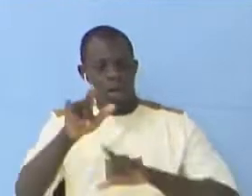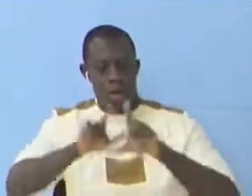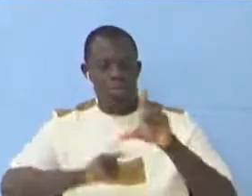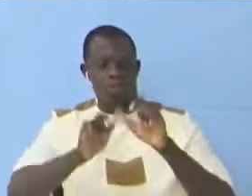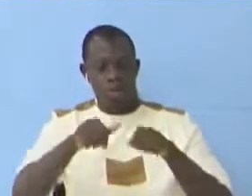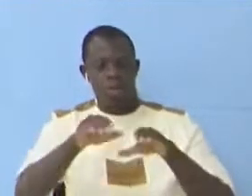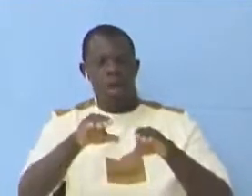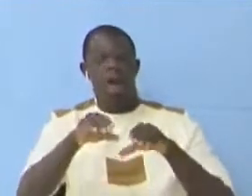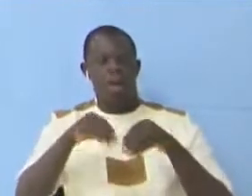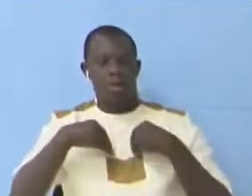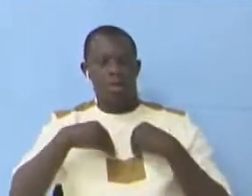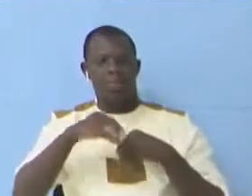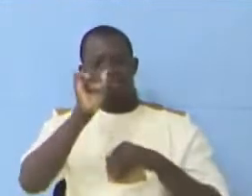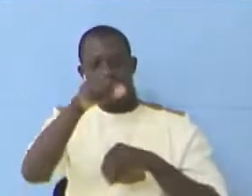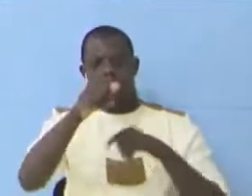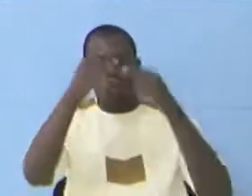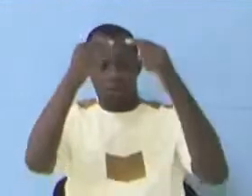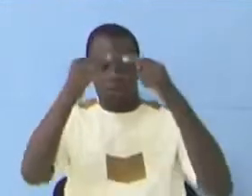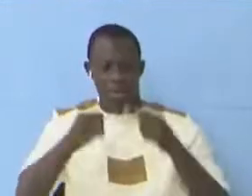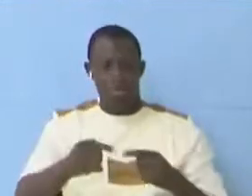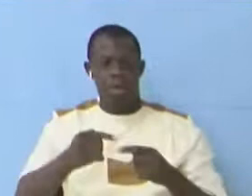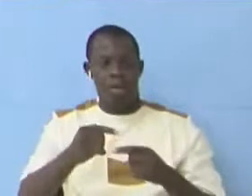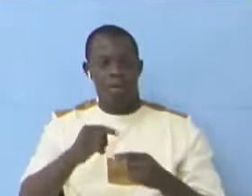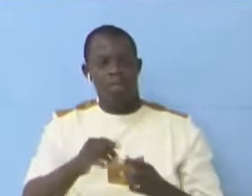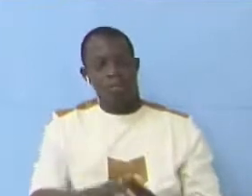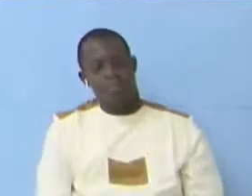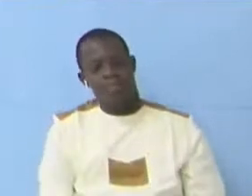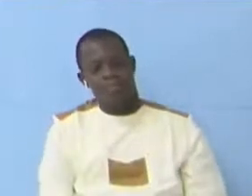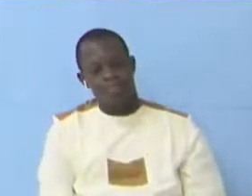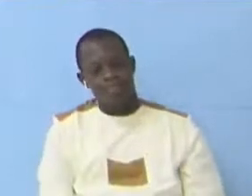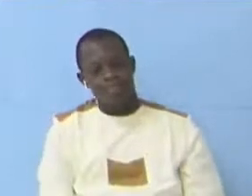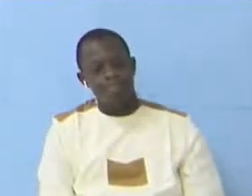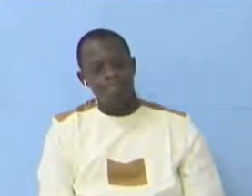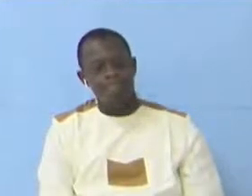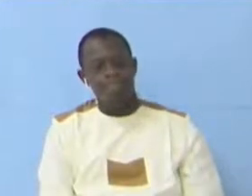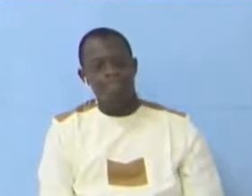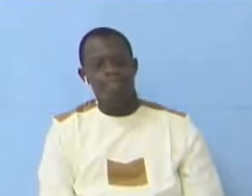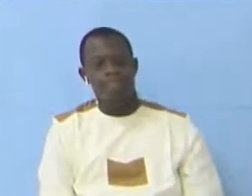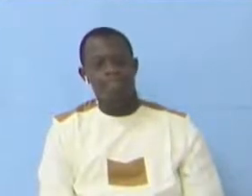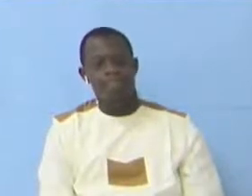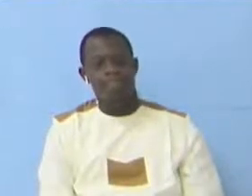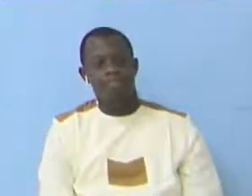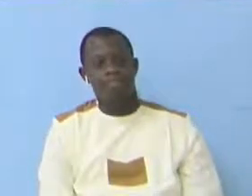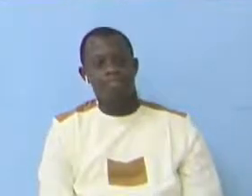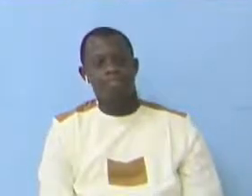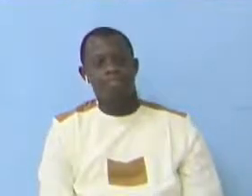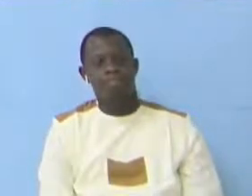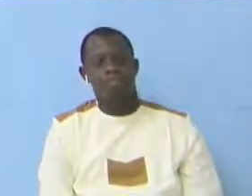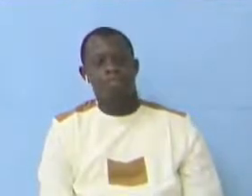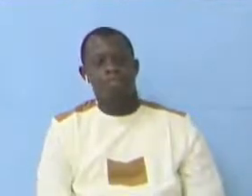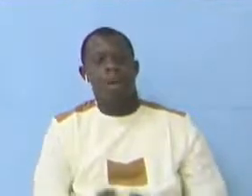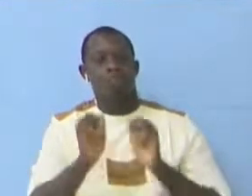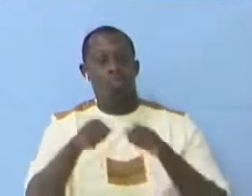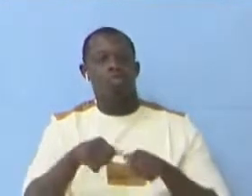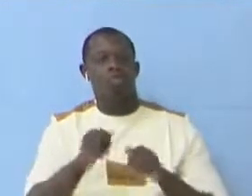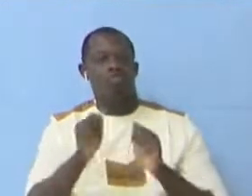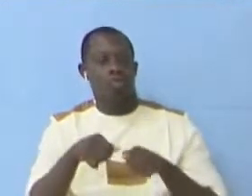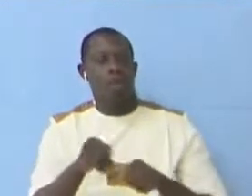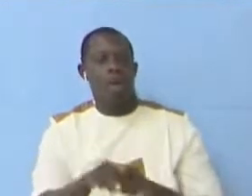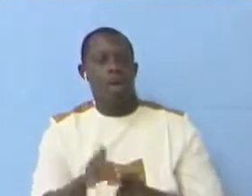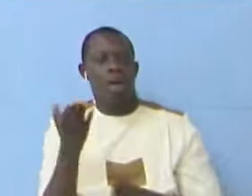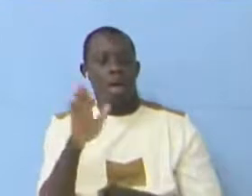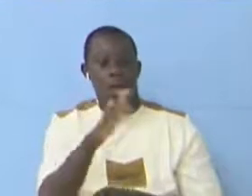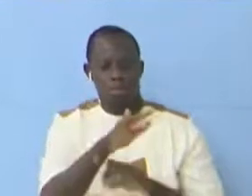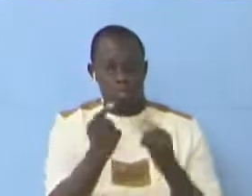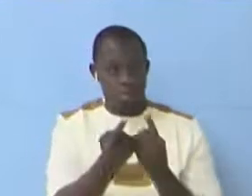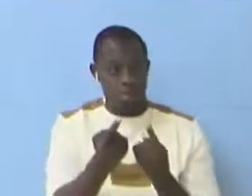léegi-léegi nag li nga xam ne mooy kàddu yi nga bind nii dinañ ko jël dugal ko. Just as so that I mean, whatever